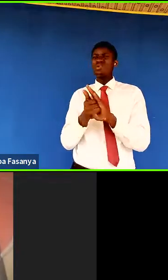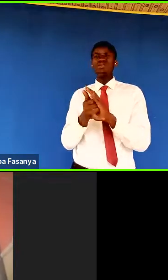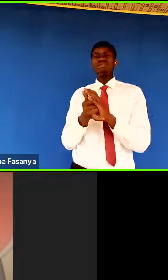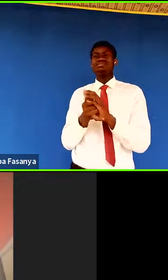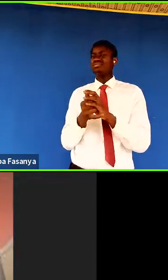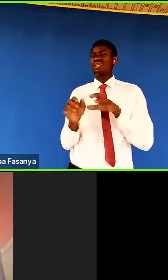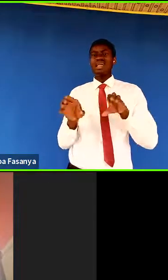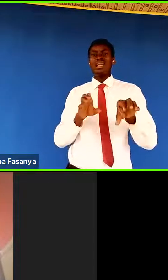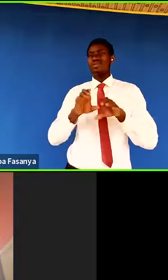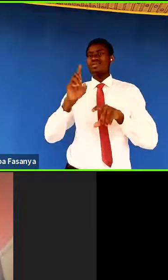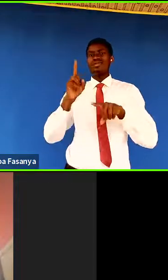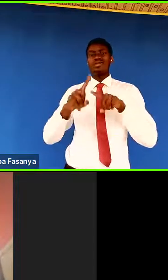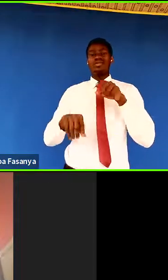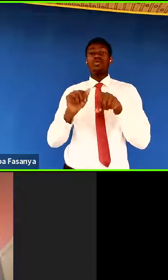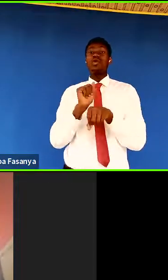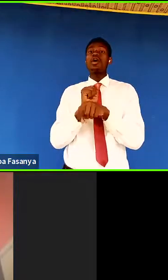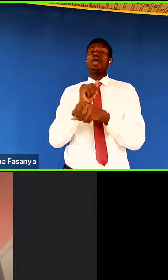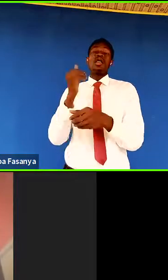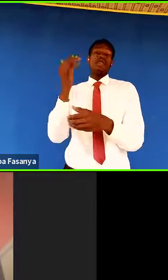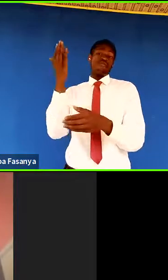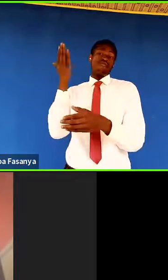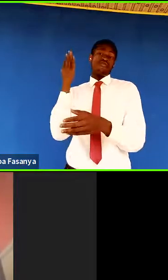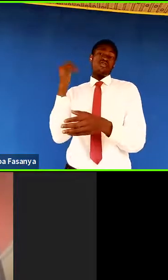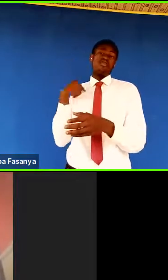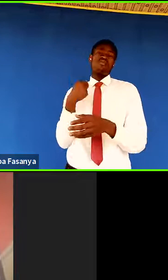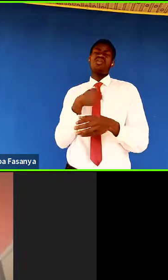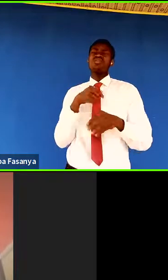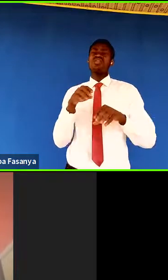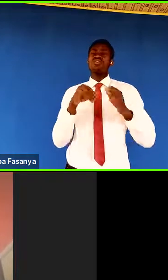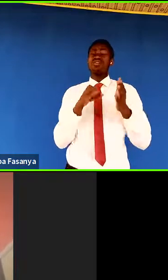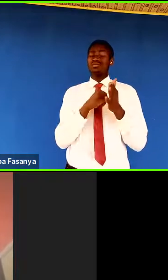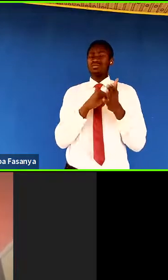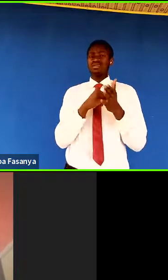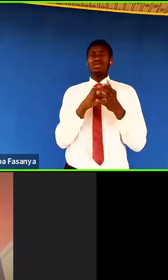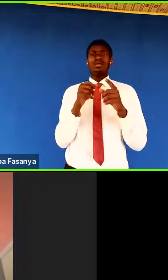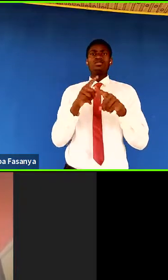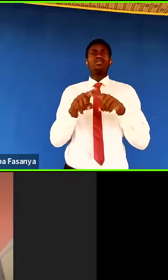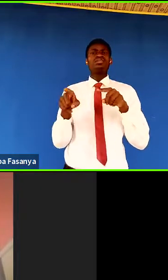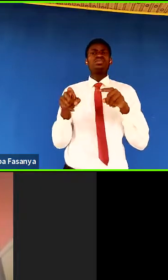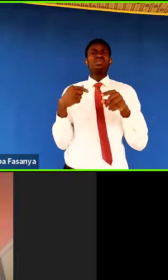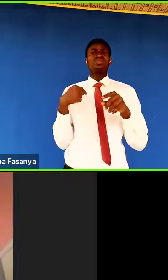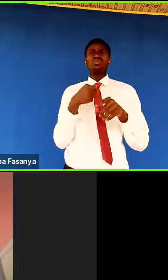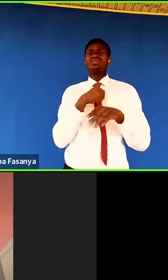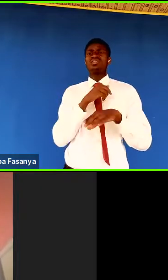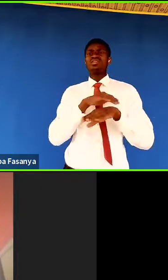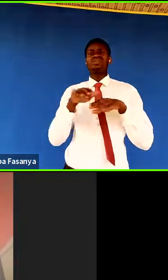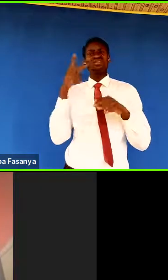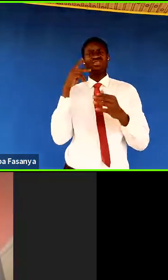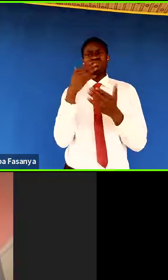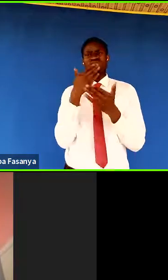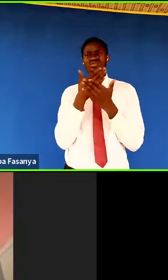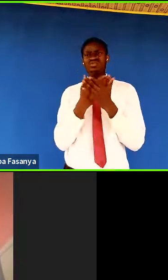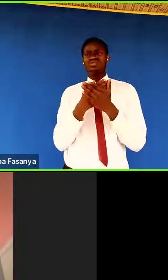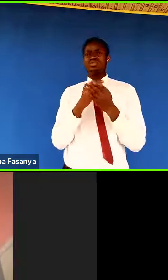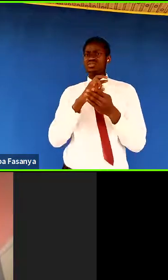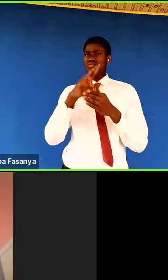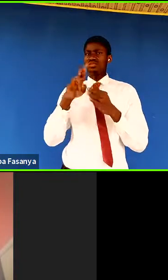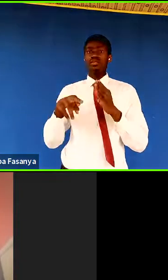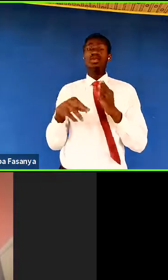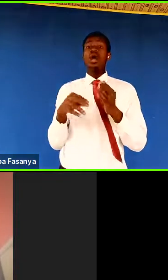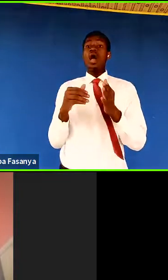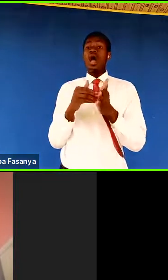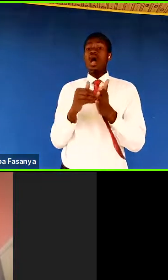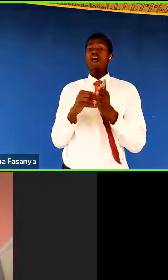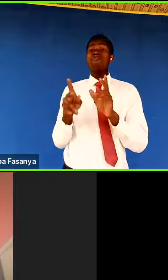but they did not give us very great results. Another thing, people sometimes offer surgeries, okay, to try to cut off